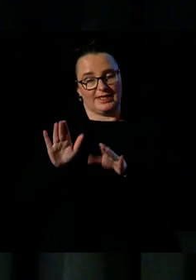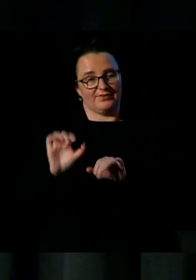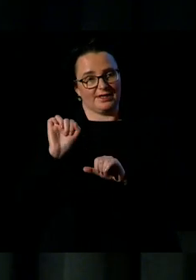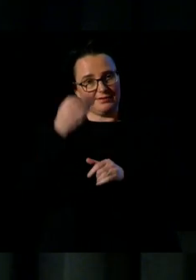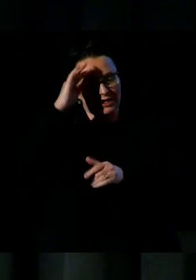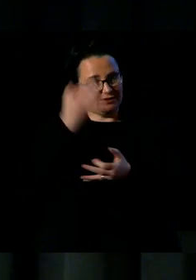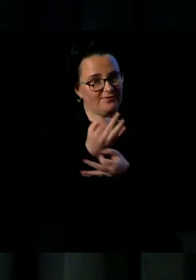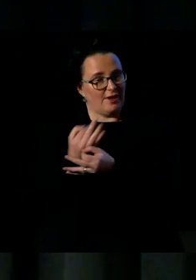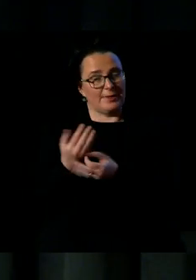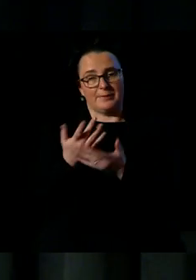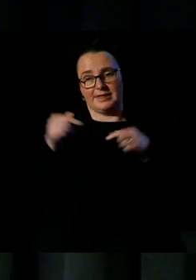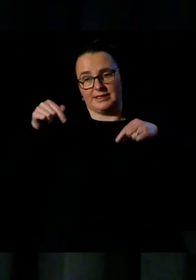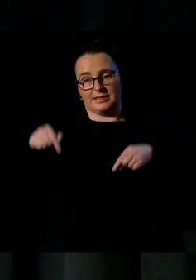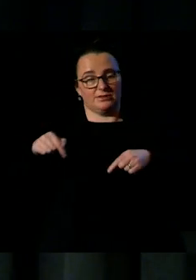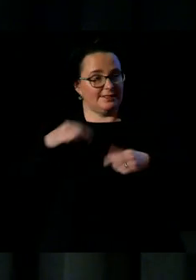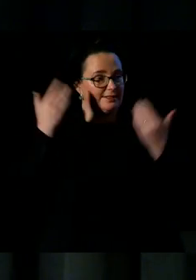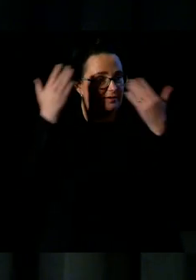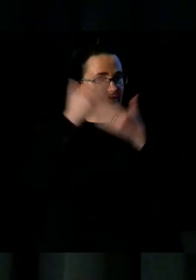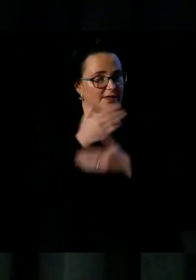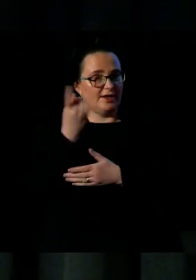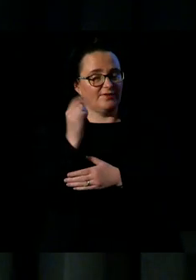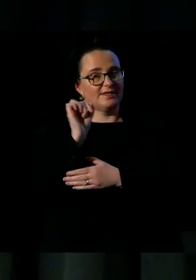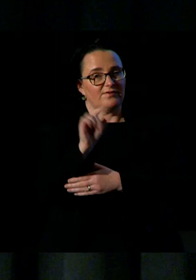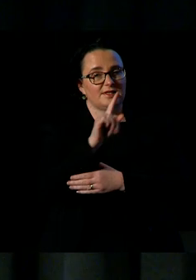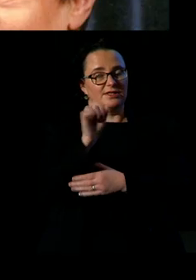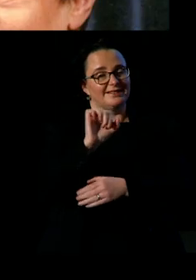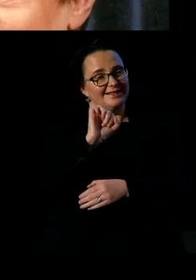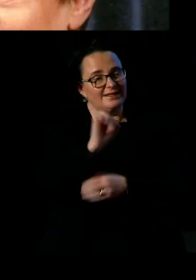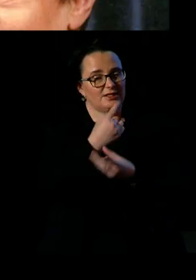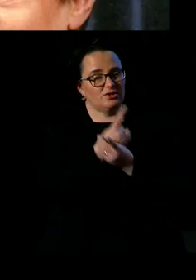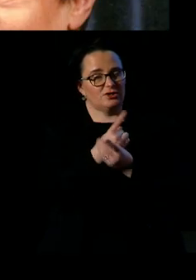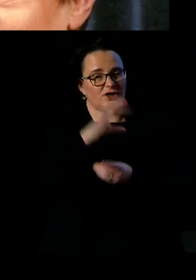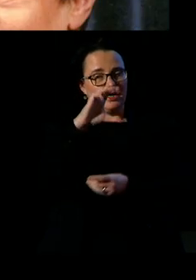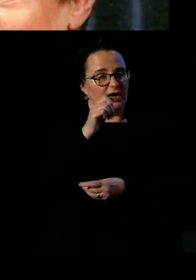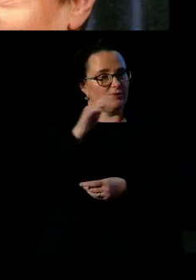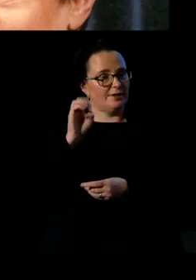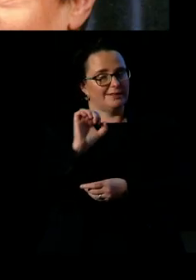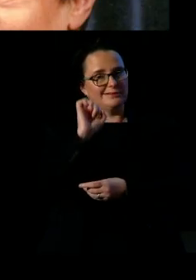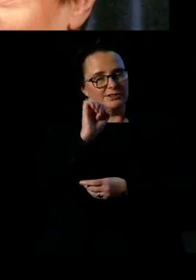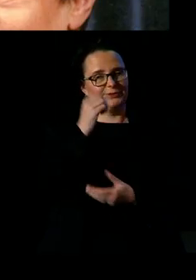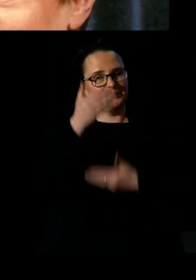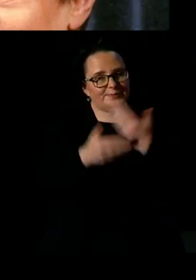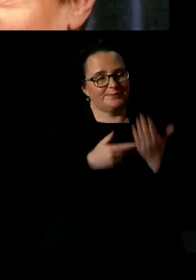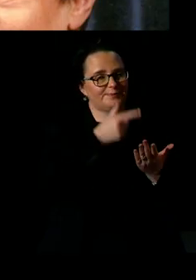this evening. I invite one of Zoltan's daughters, Caroline, to give her reading.